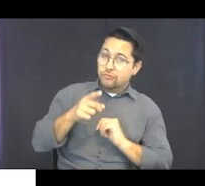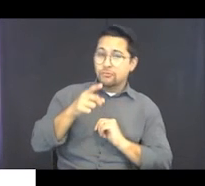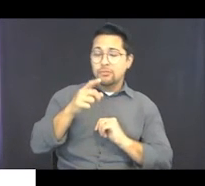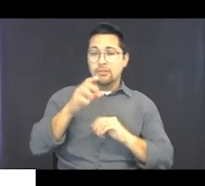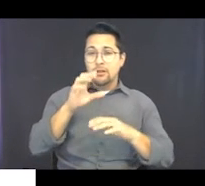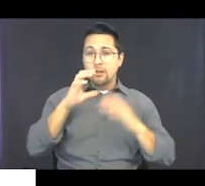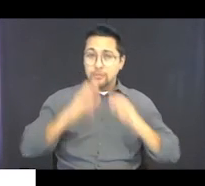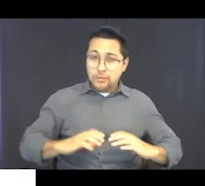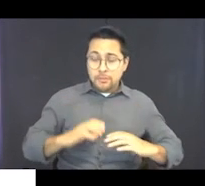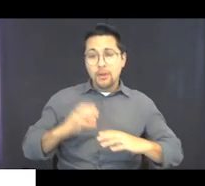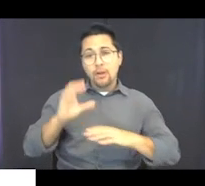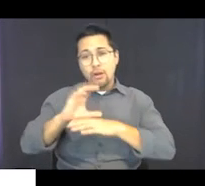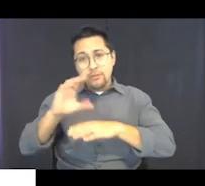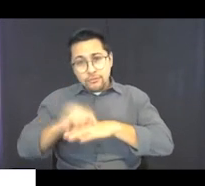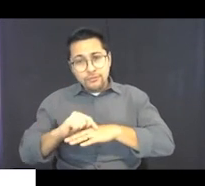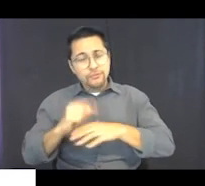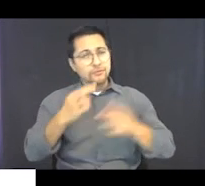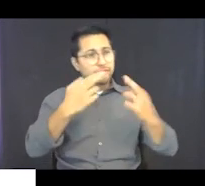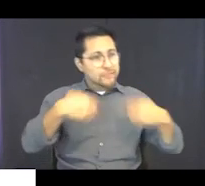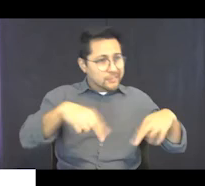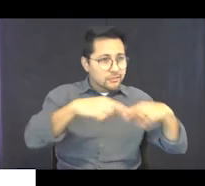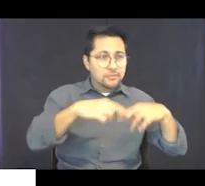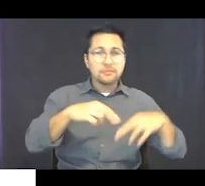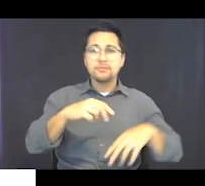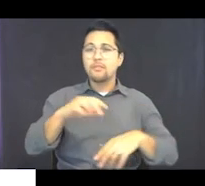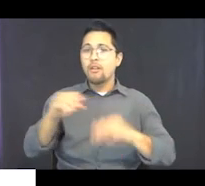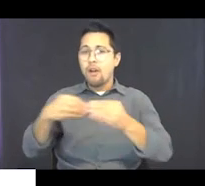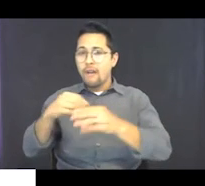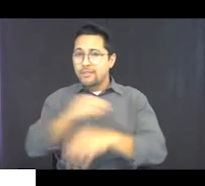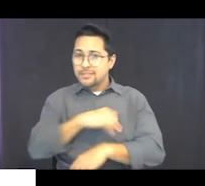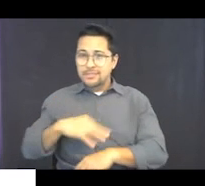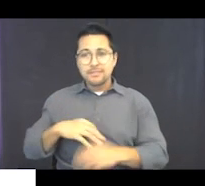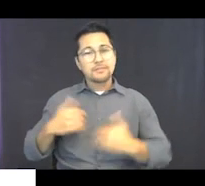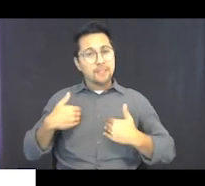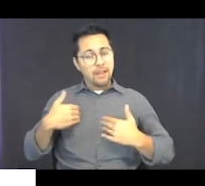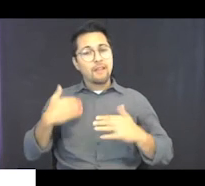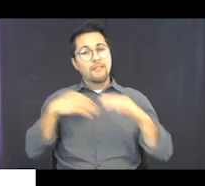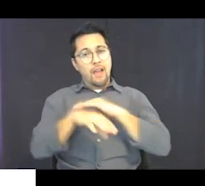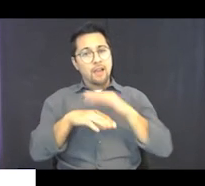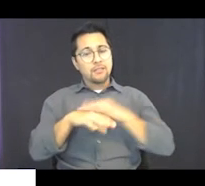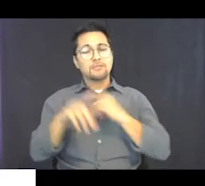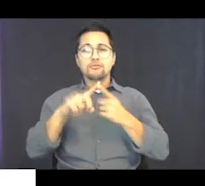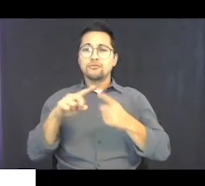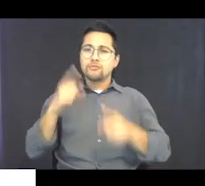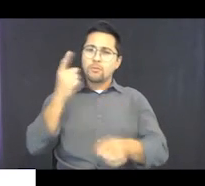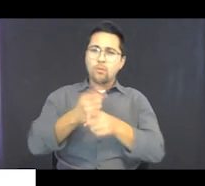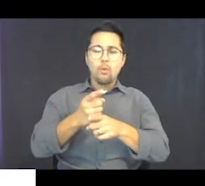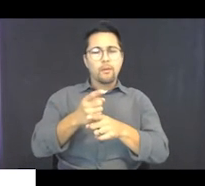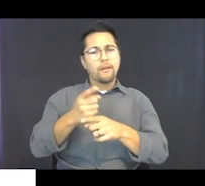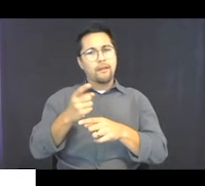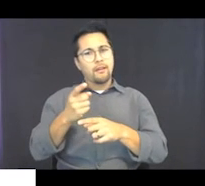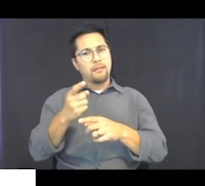consultants, regional and state office staff have access to relevant correspondence about the consumer.